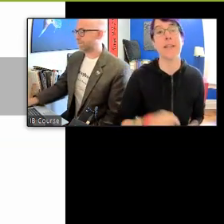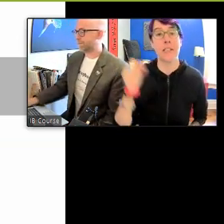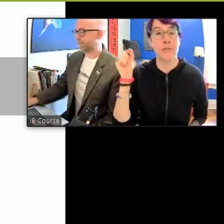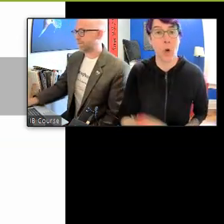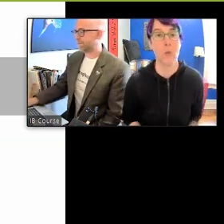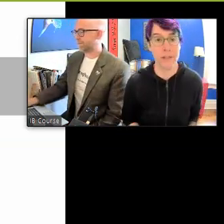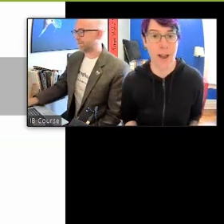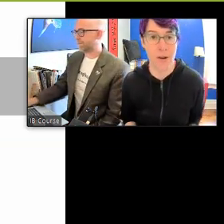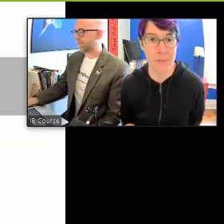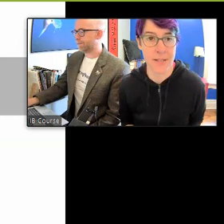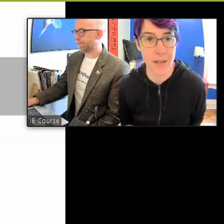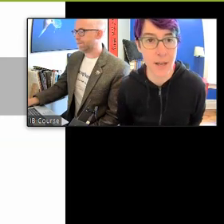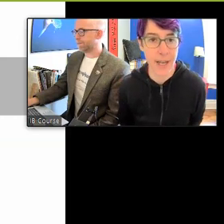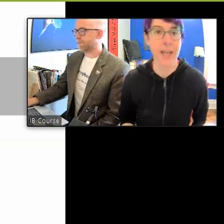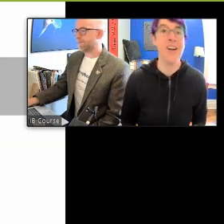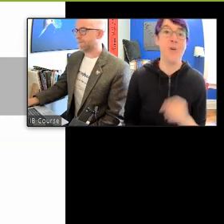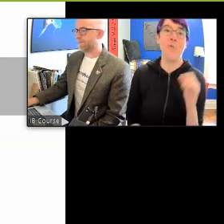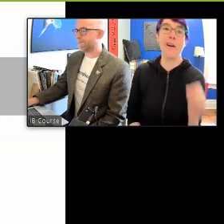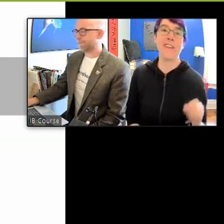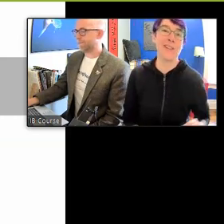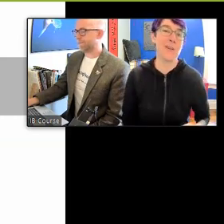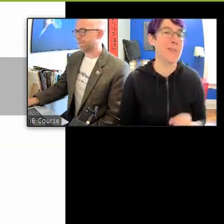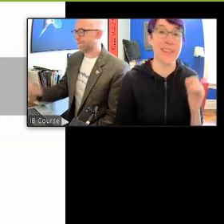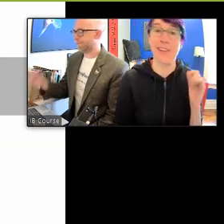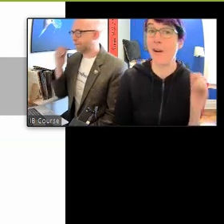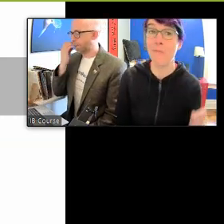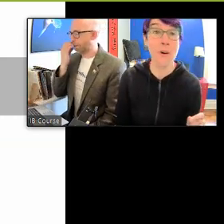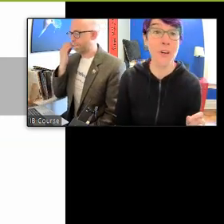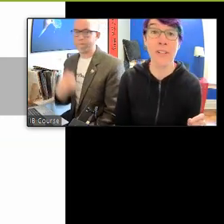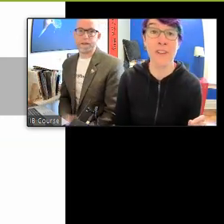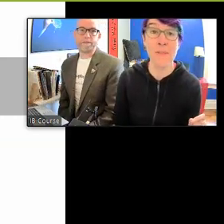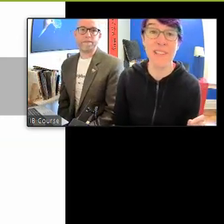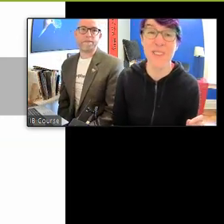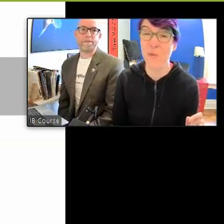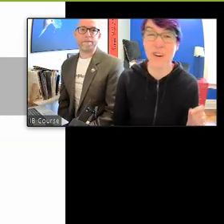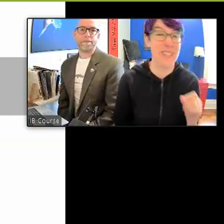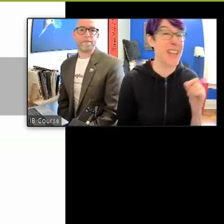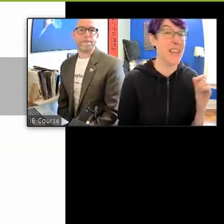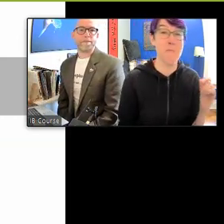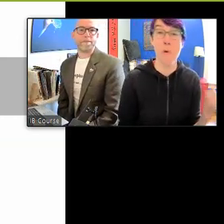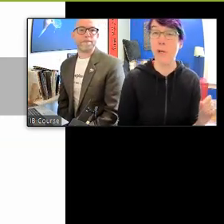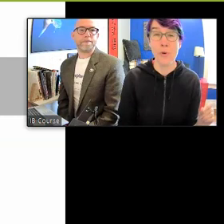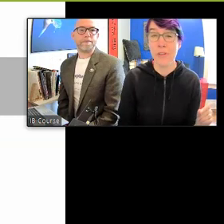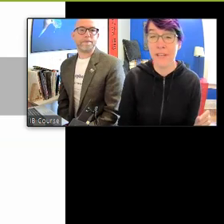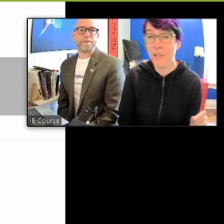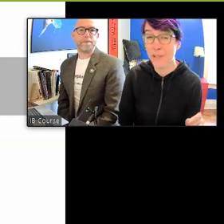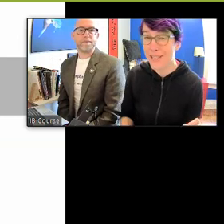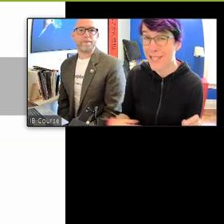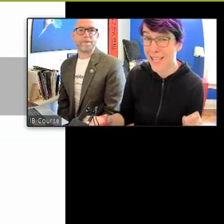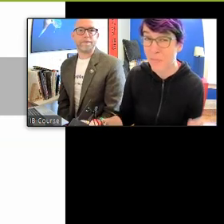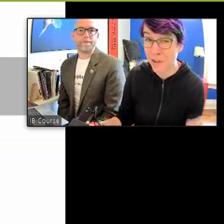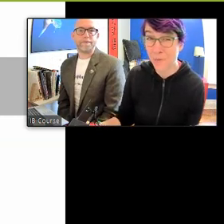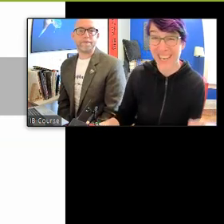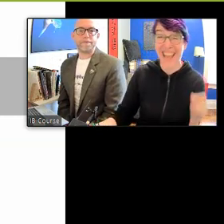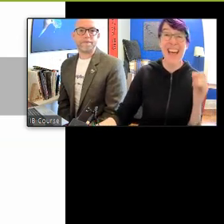the context of a cold environment. Okay. What if I told you that there are more cold environments around the world and then more cool things related